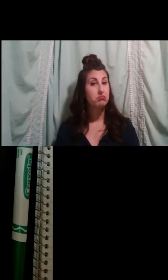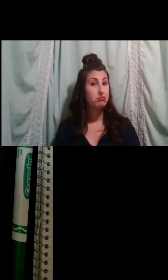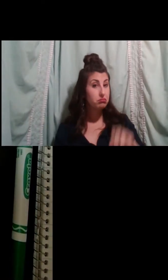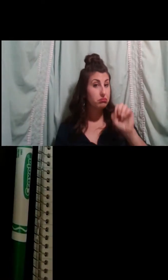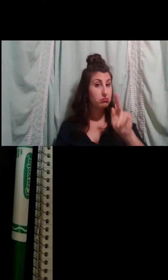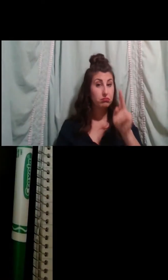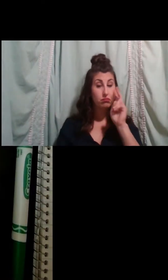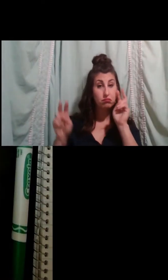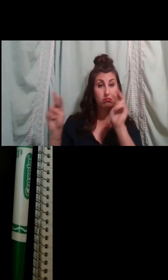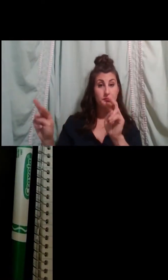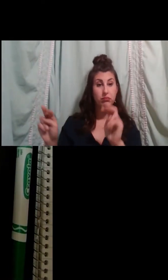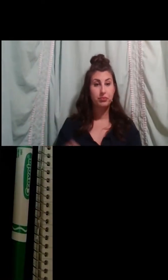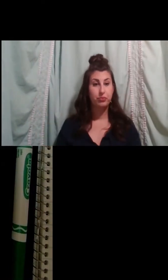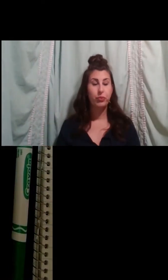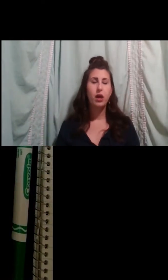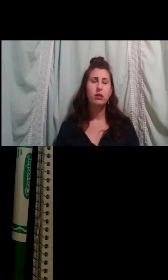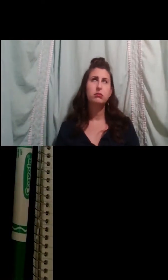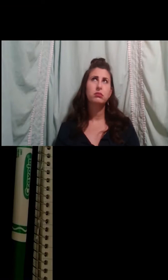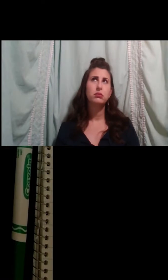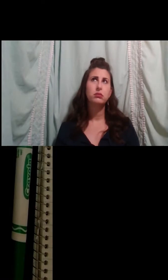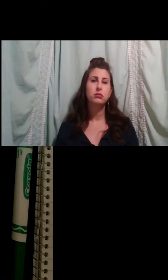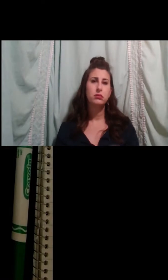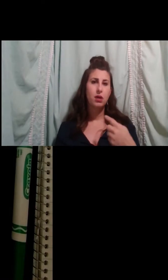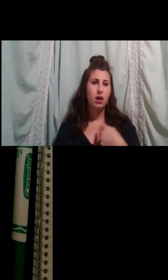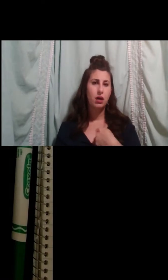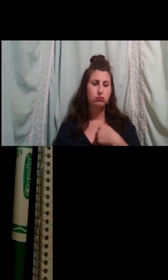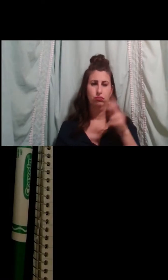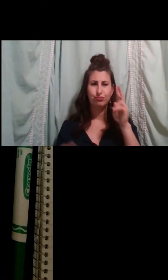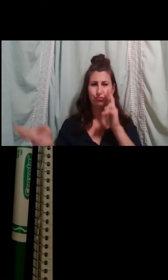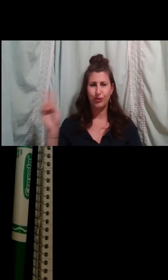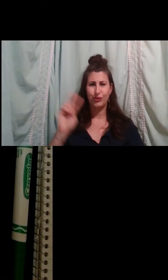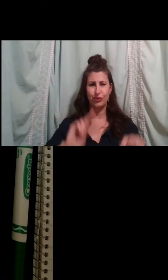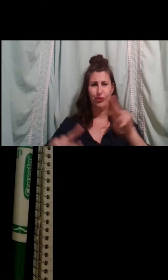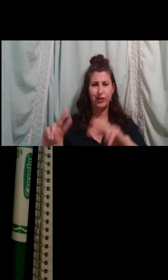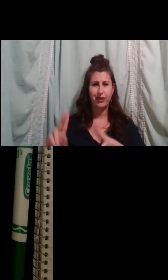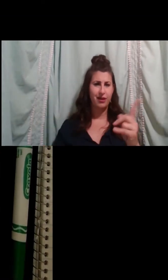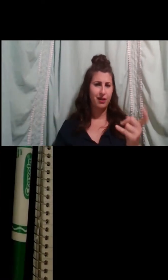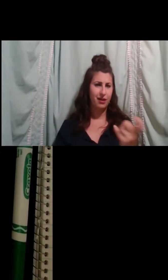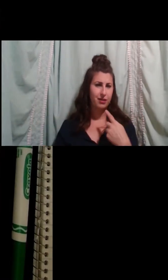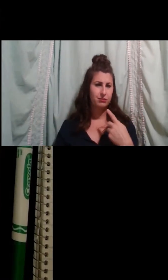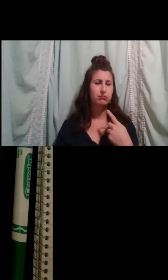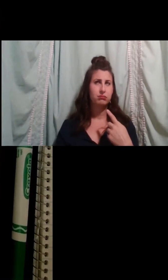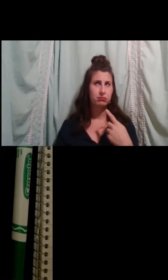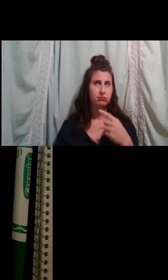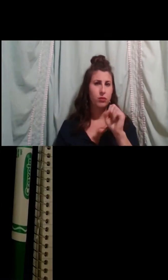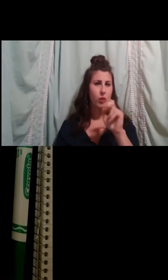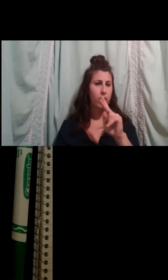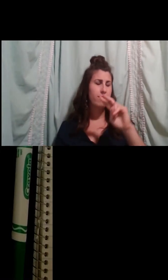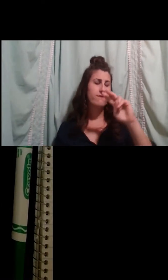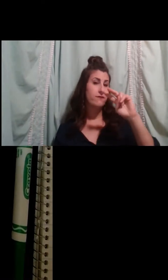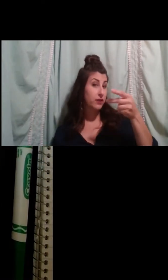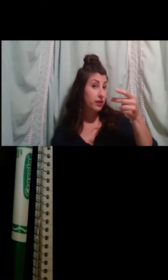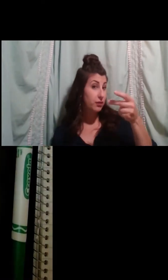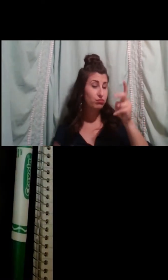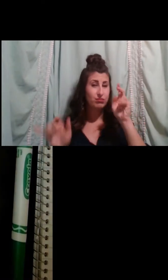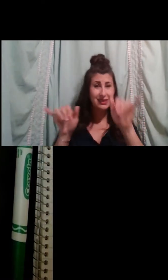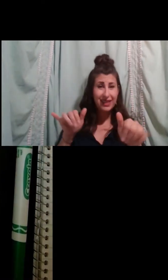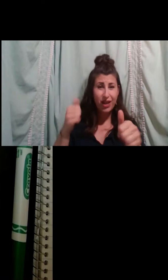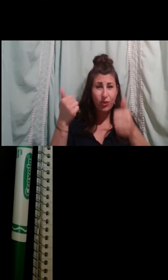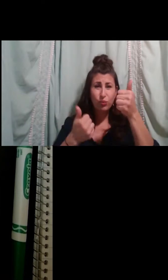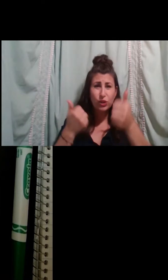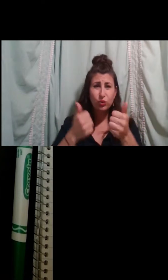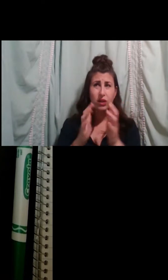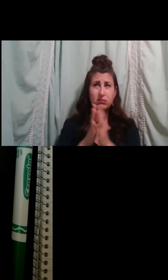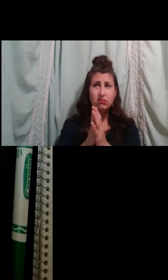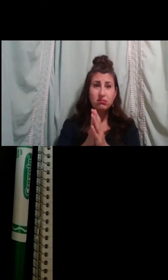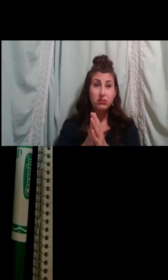All right, so let's look at this one. I'm just going to look at it and I'm going to ask myself, okay, is this going to flip or is it going to